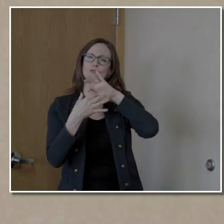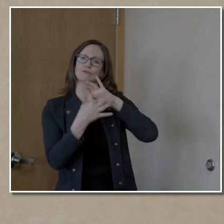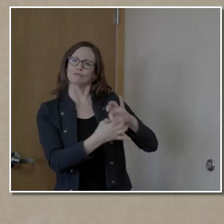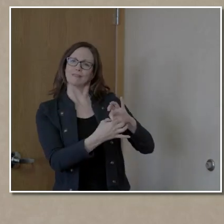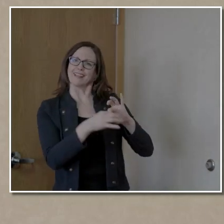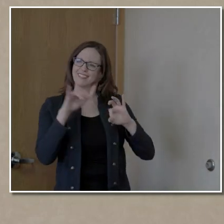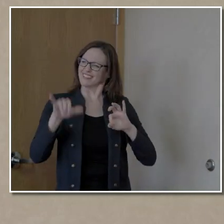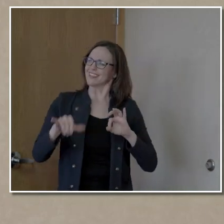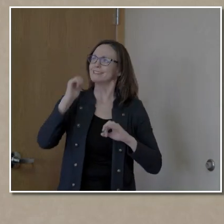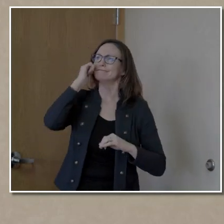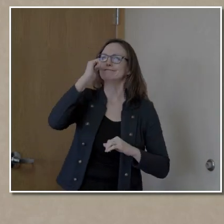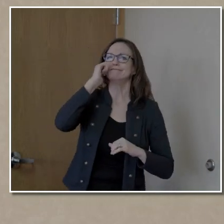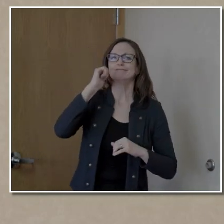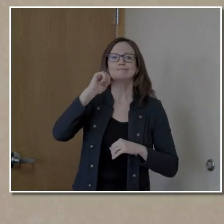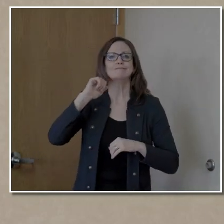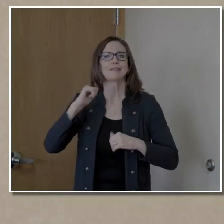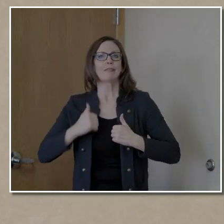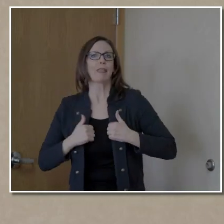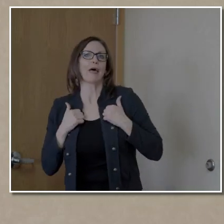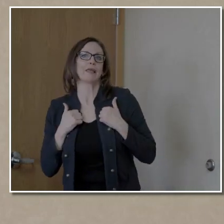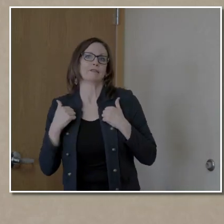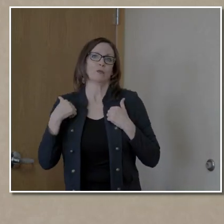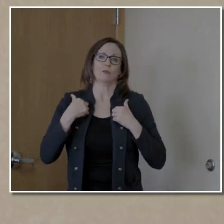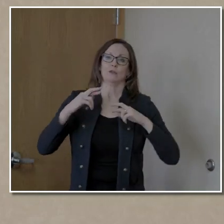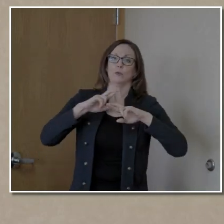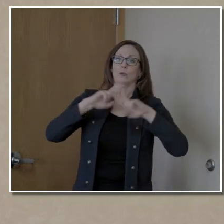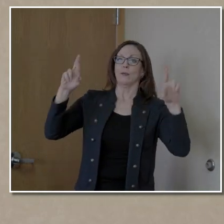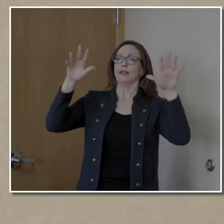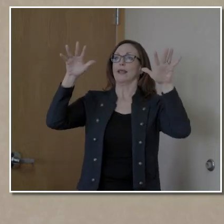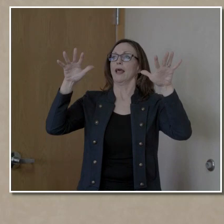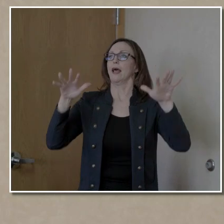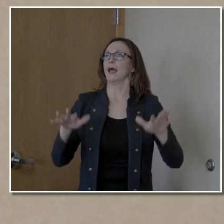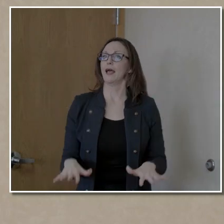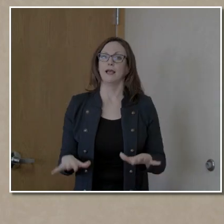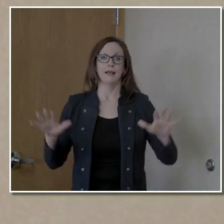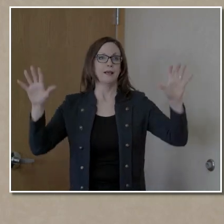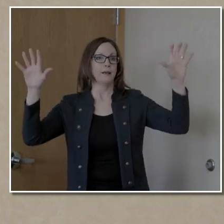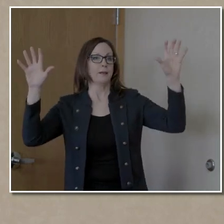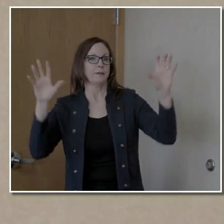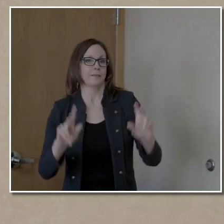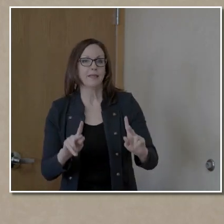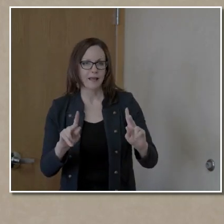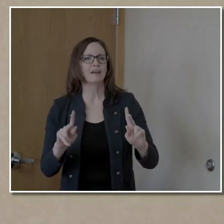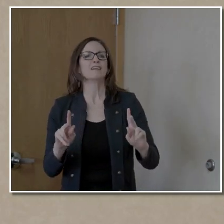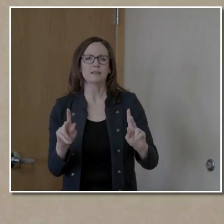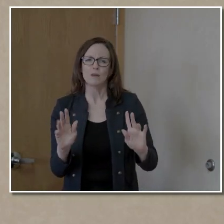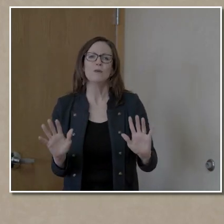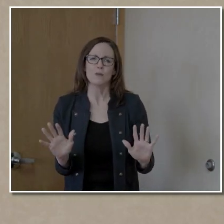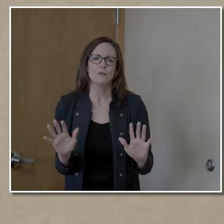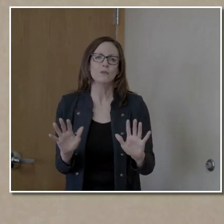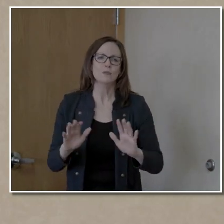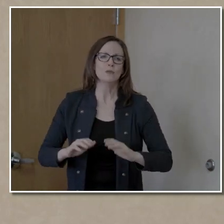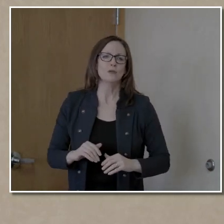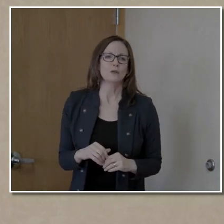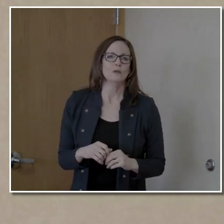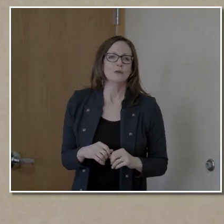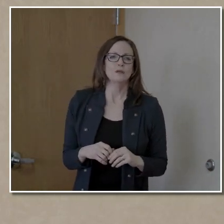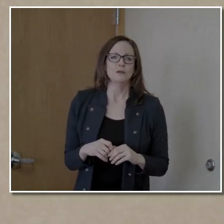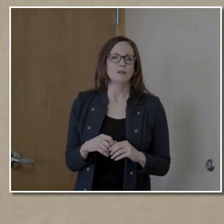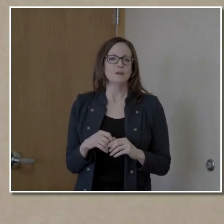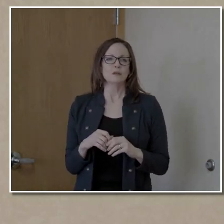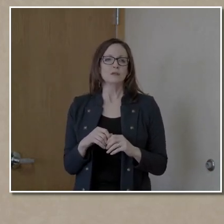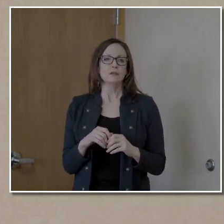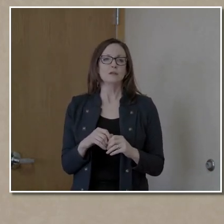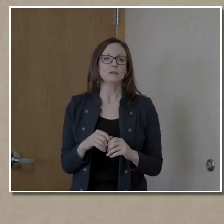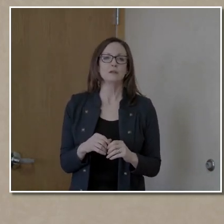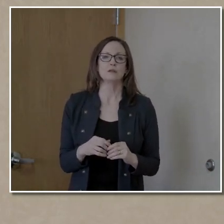approximately 225 more individuals to assist directly in the testing effort. But we